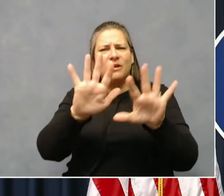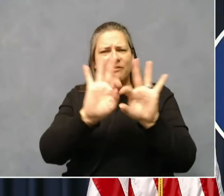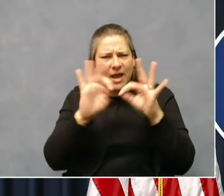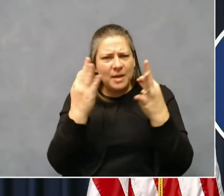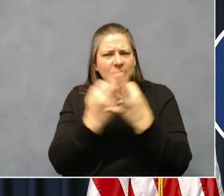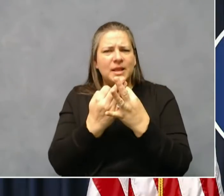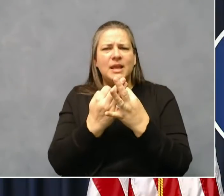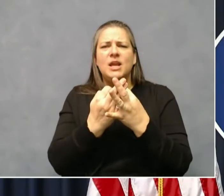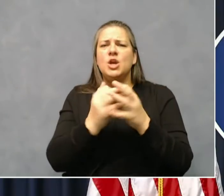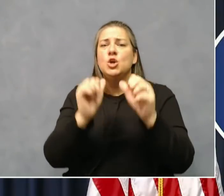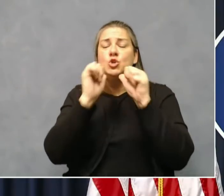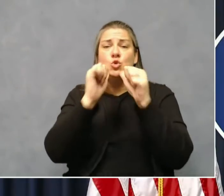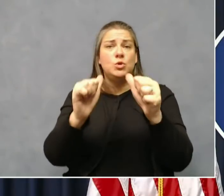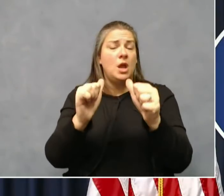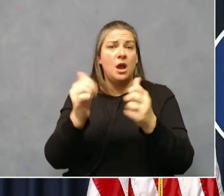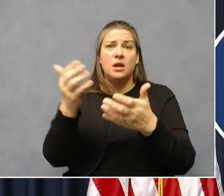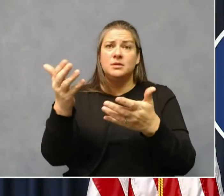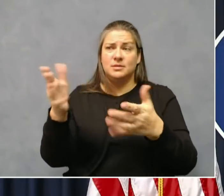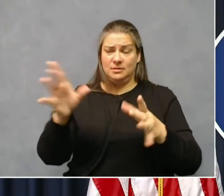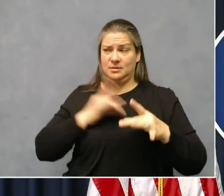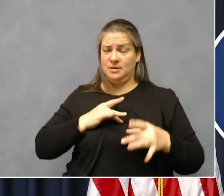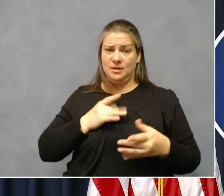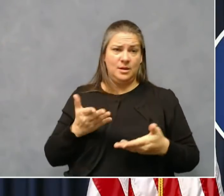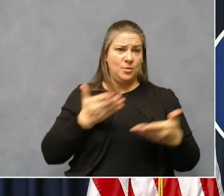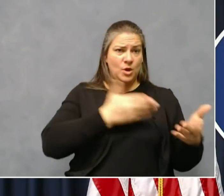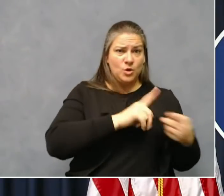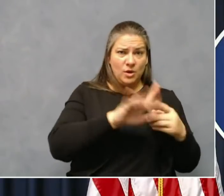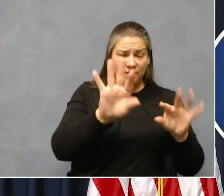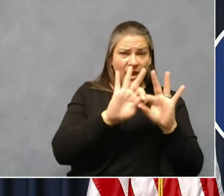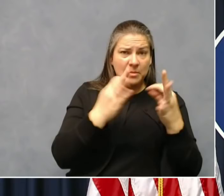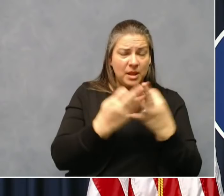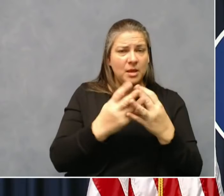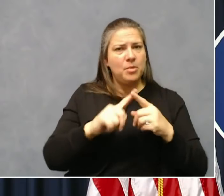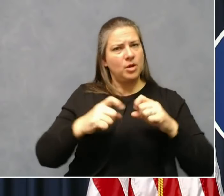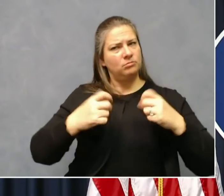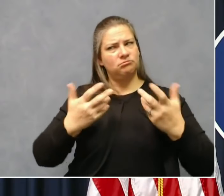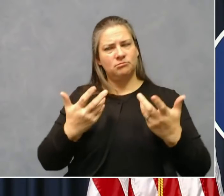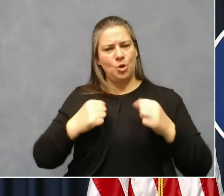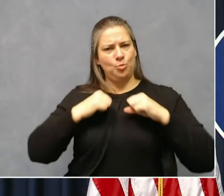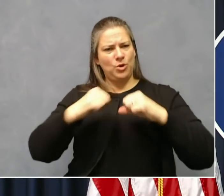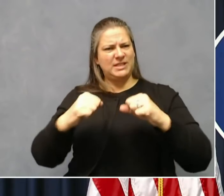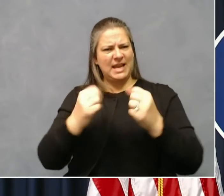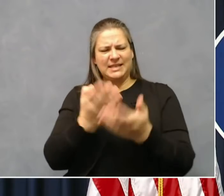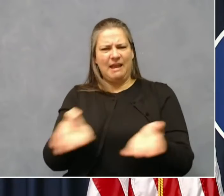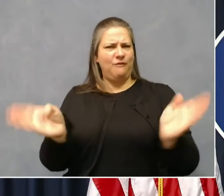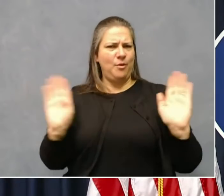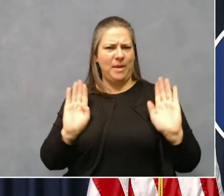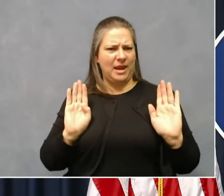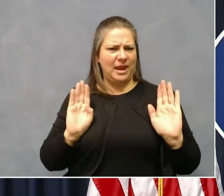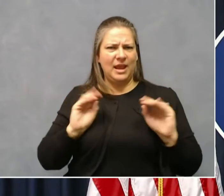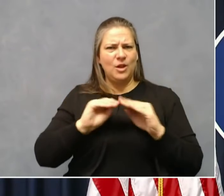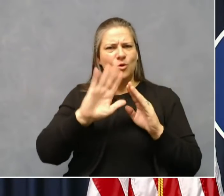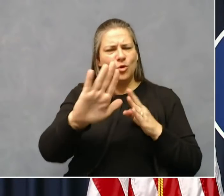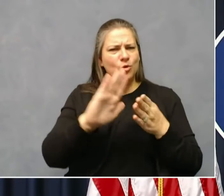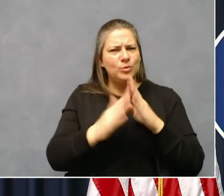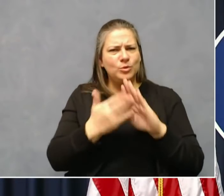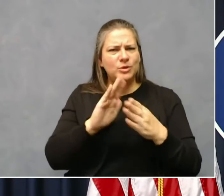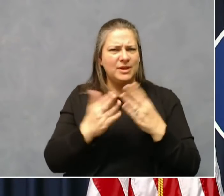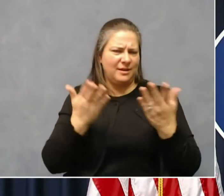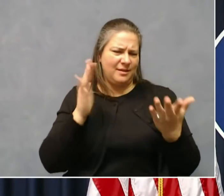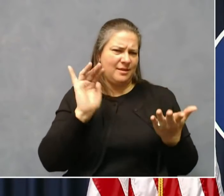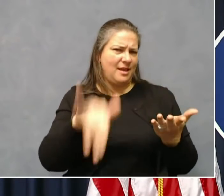it home to those you love. But also do it to protect everybody else in that community. And in the end,